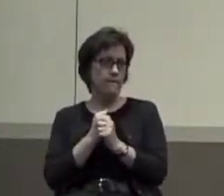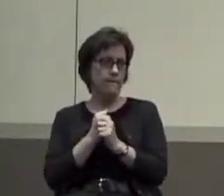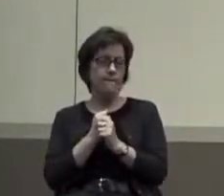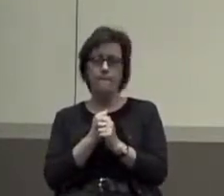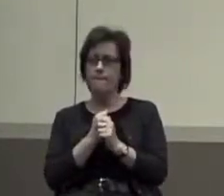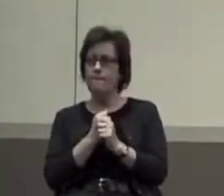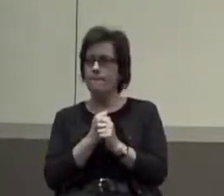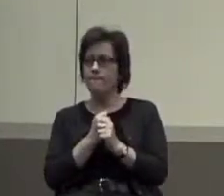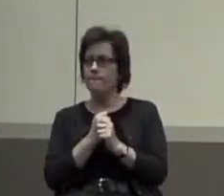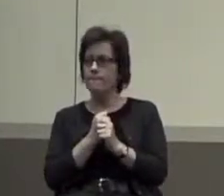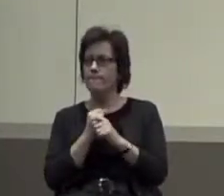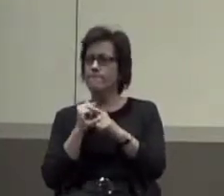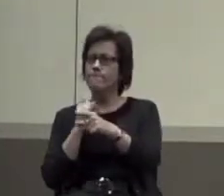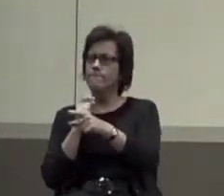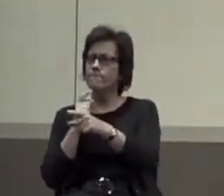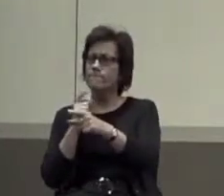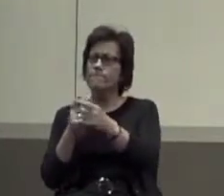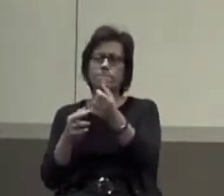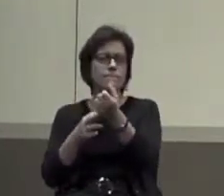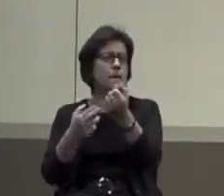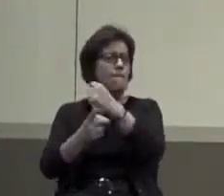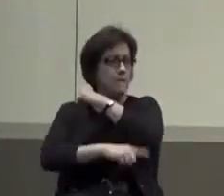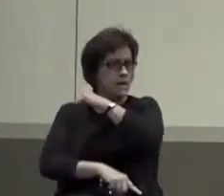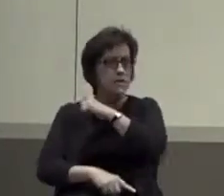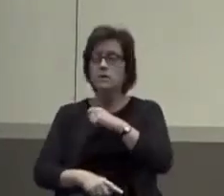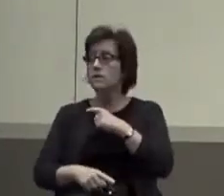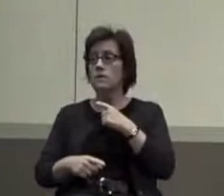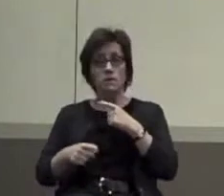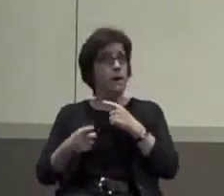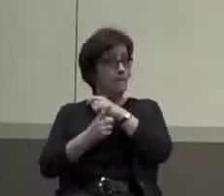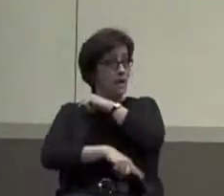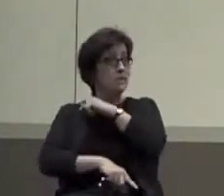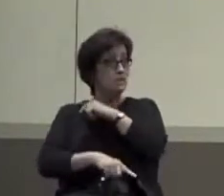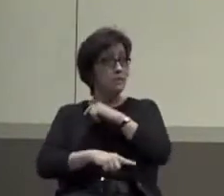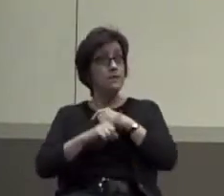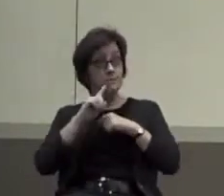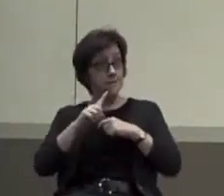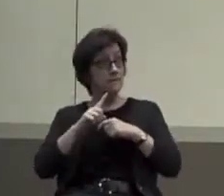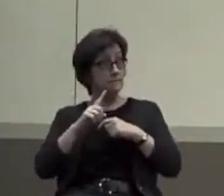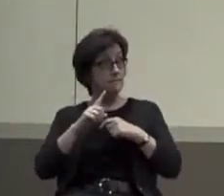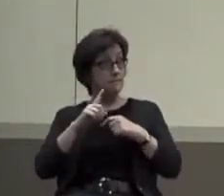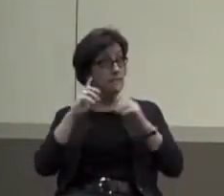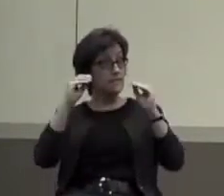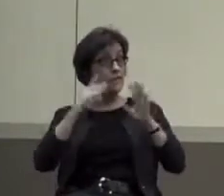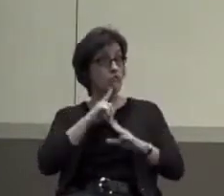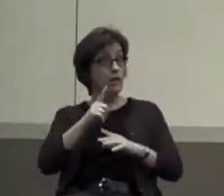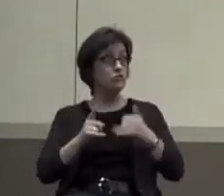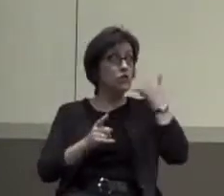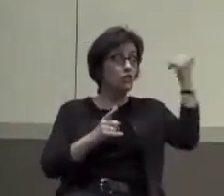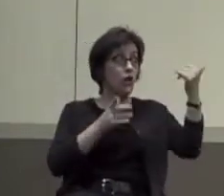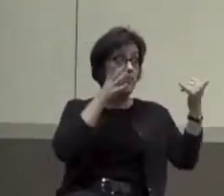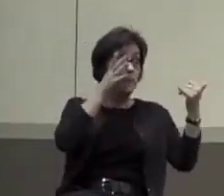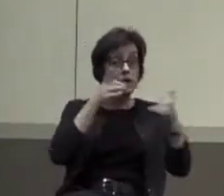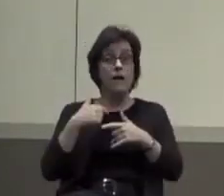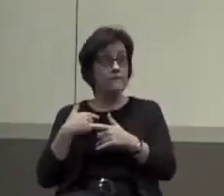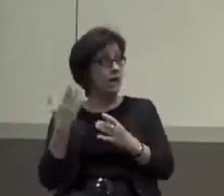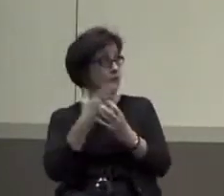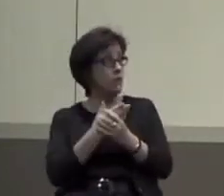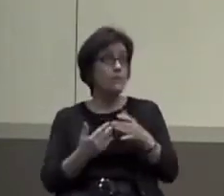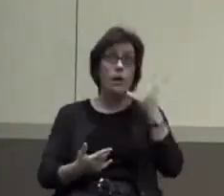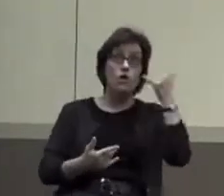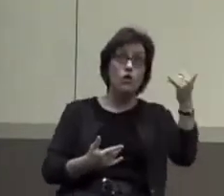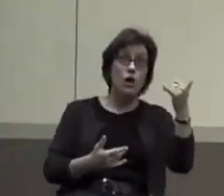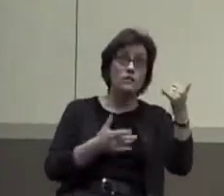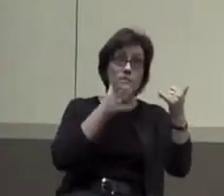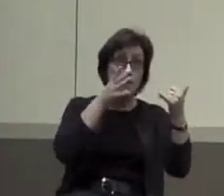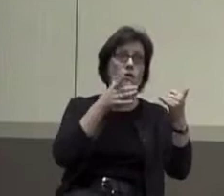Punishment? Punishment means he actually calls my parents. So if I do interrupt him and he calls my parents, then it becomes